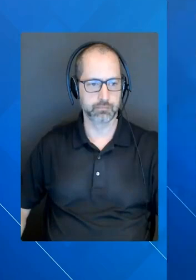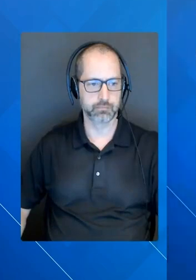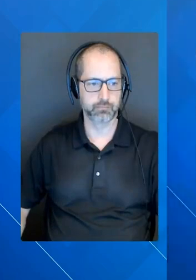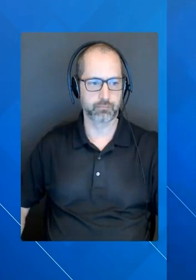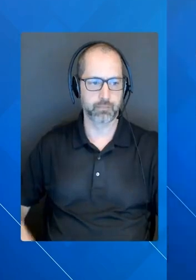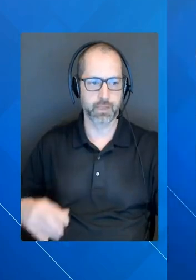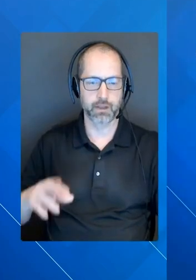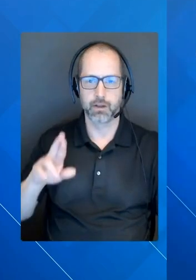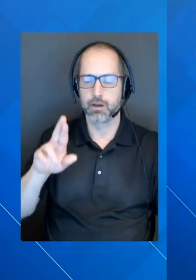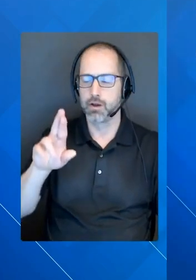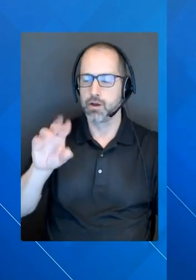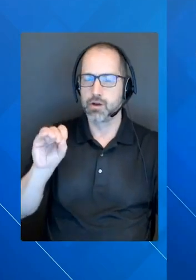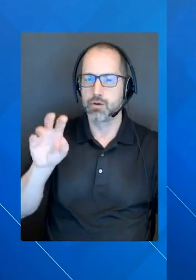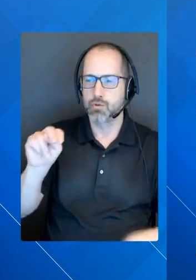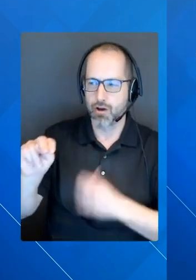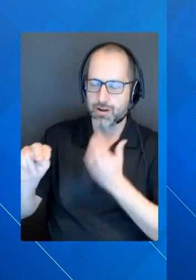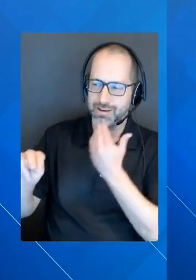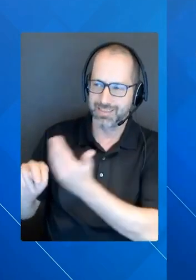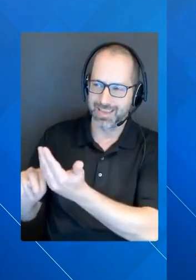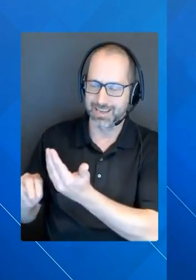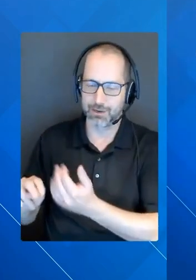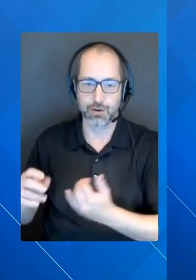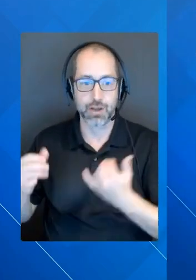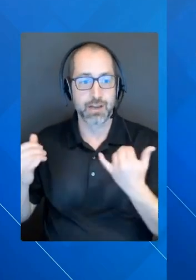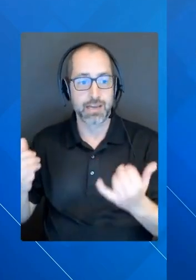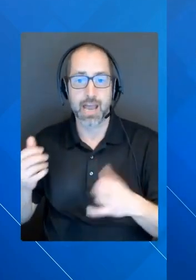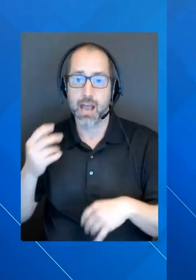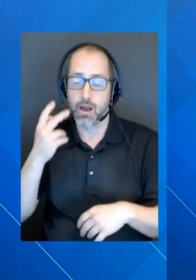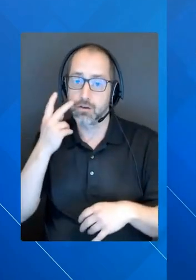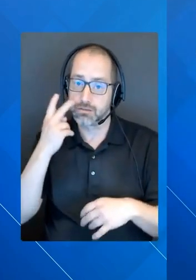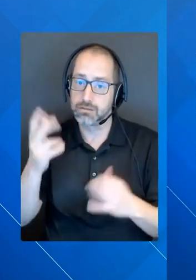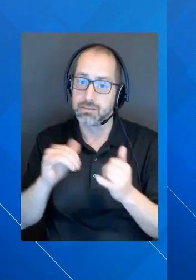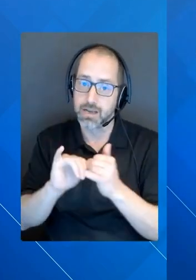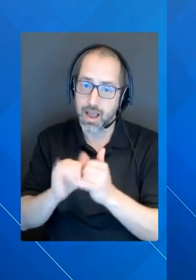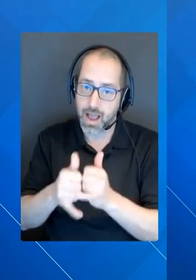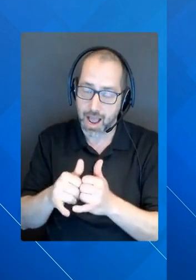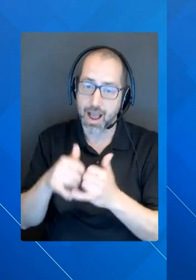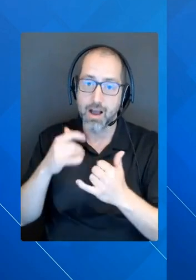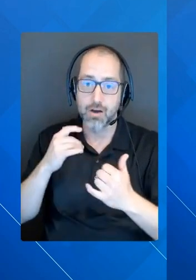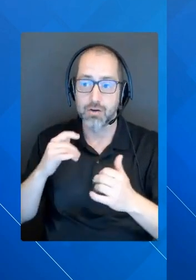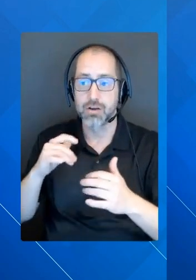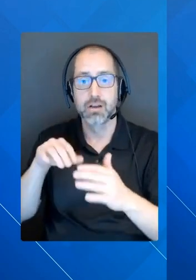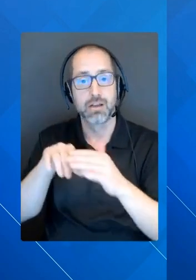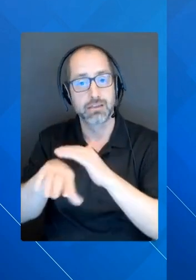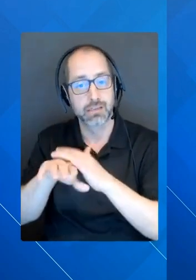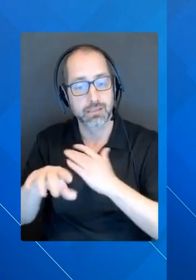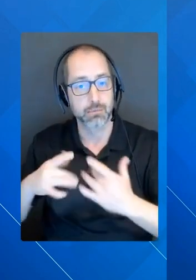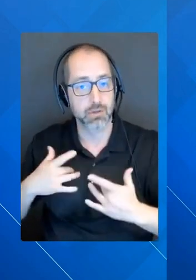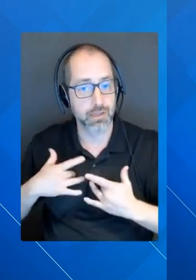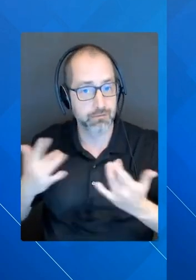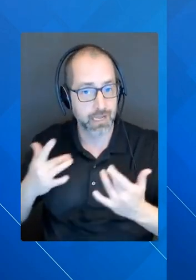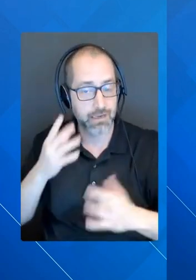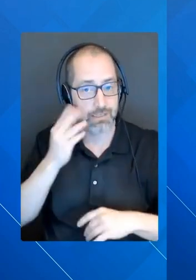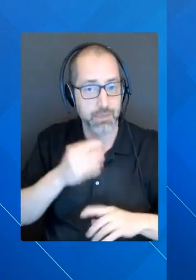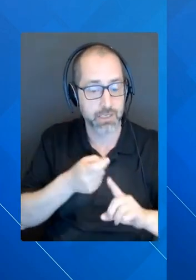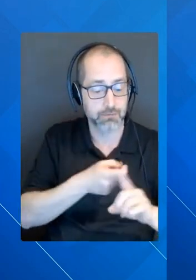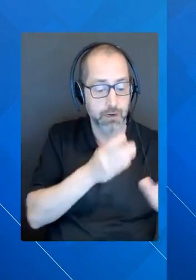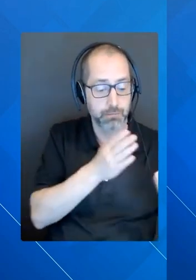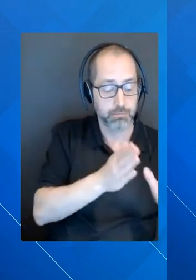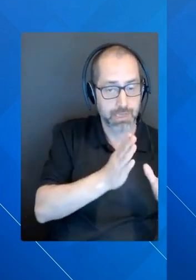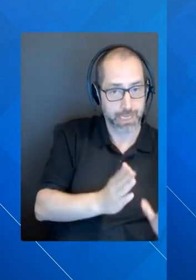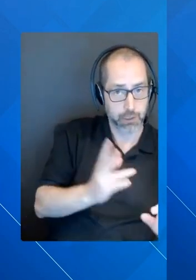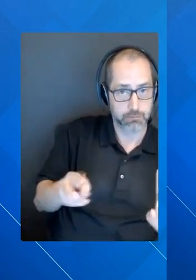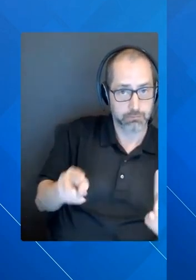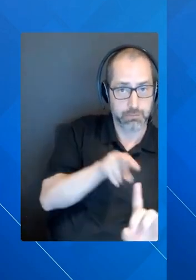Thanks, Ron. Now that you've all seen how we help guide you towards accessible event experiences on the planner side, Evelyn and I are going to demo